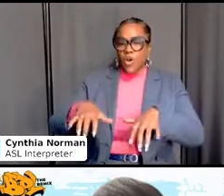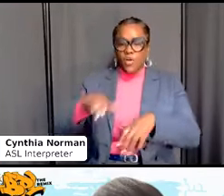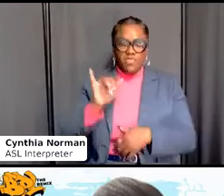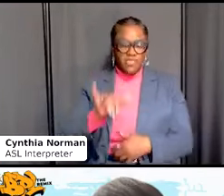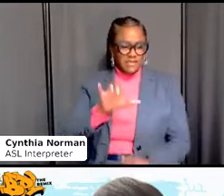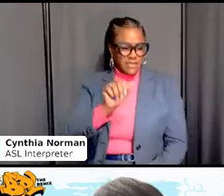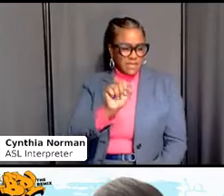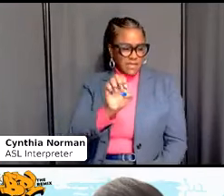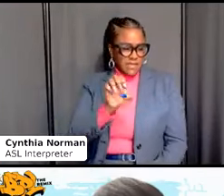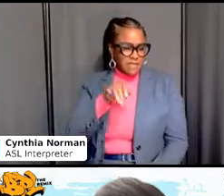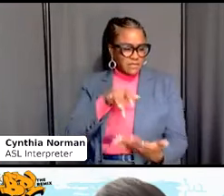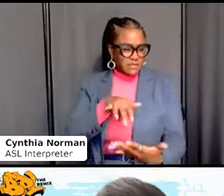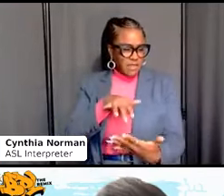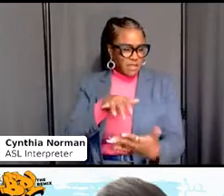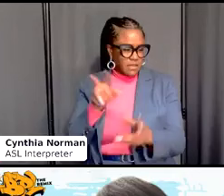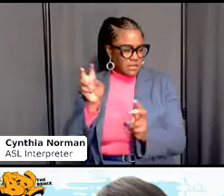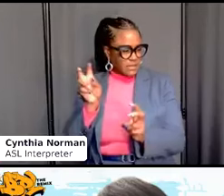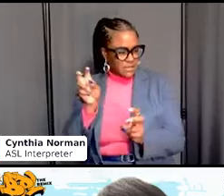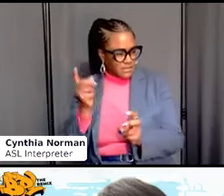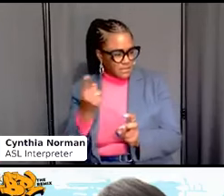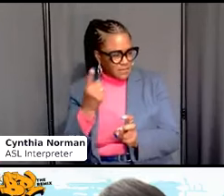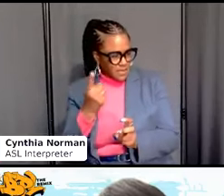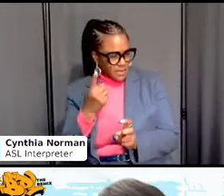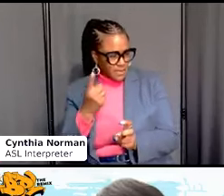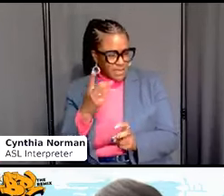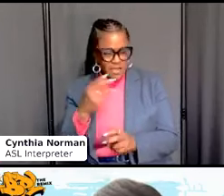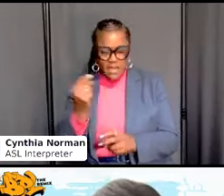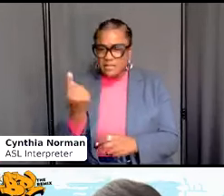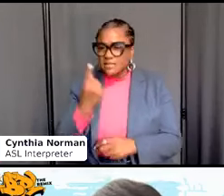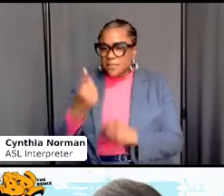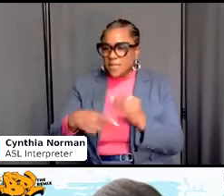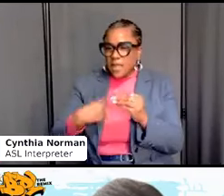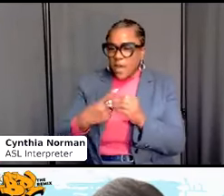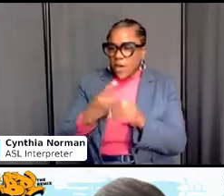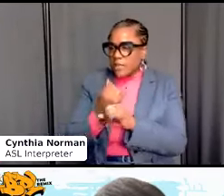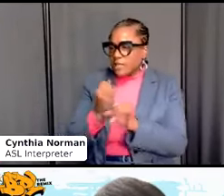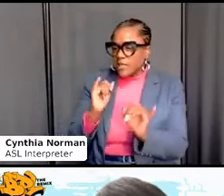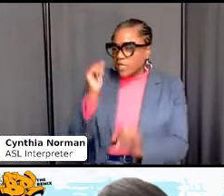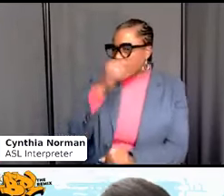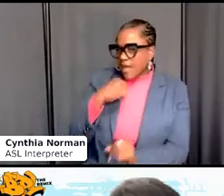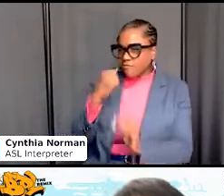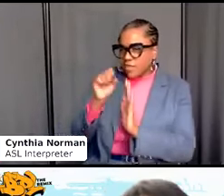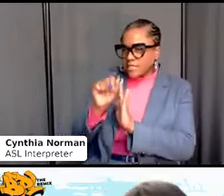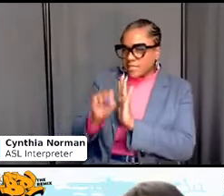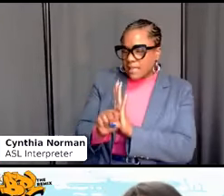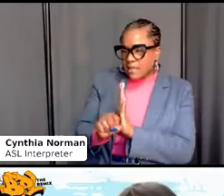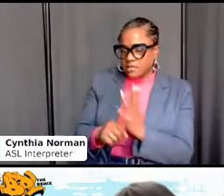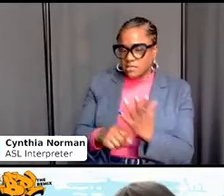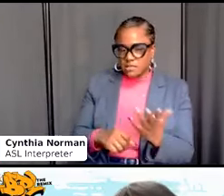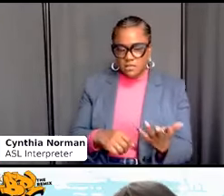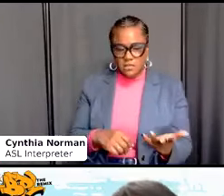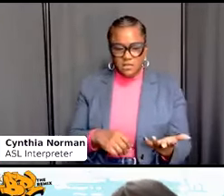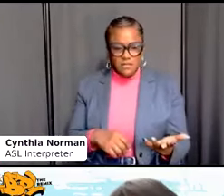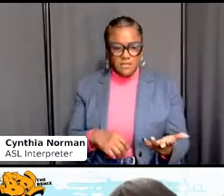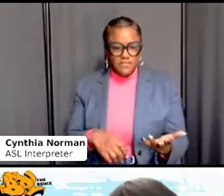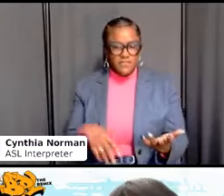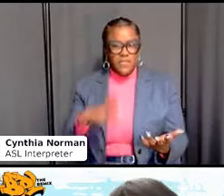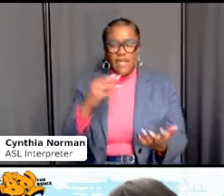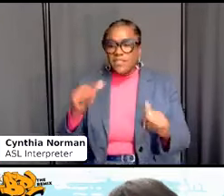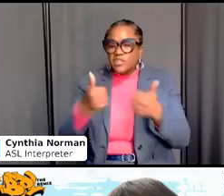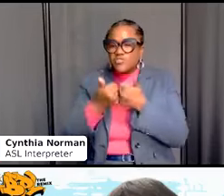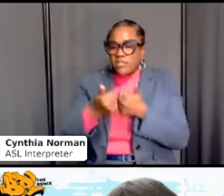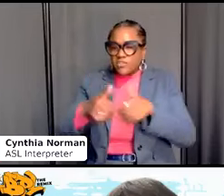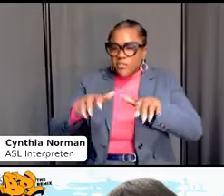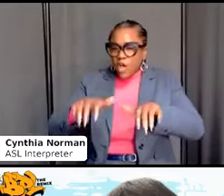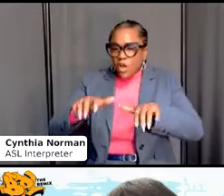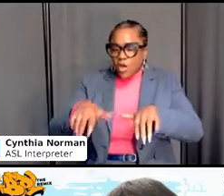remember the subtitle, case study and the something about an independent African state or something like that, and that but Challenge of the Congo by